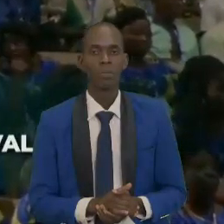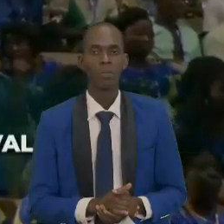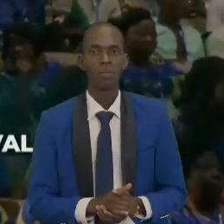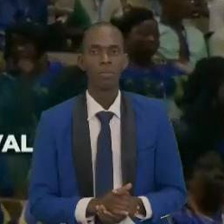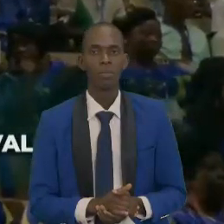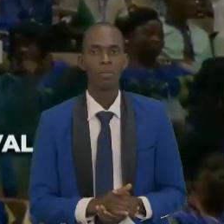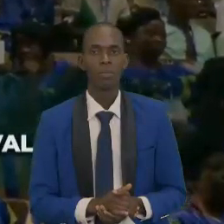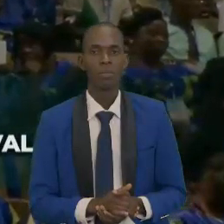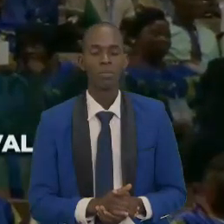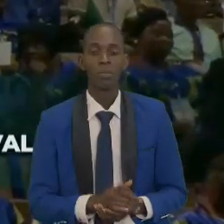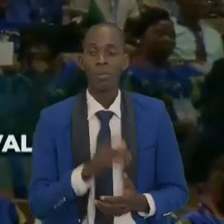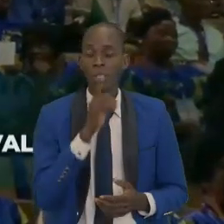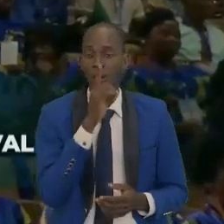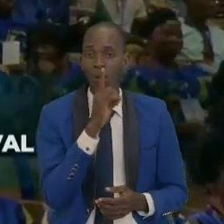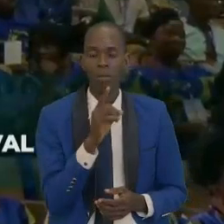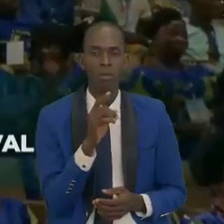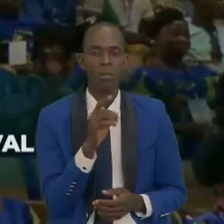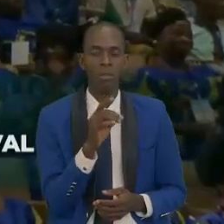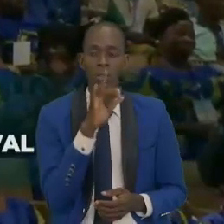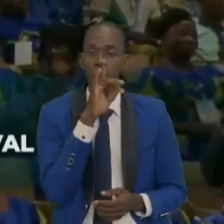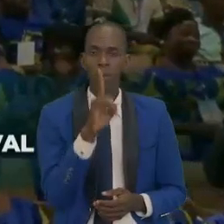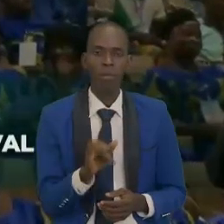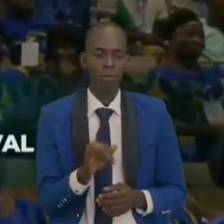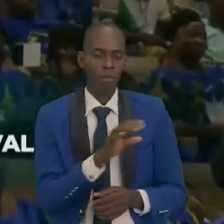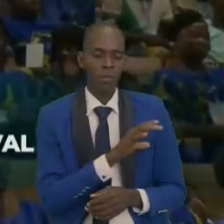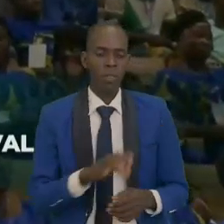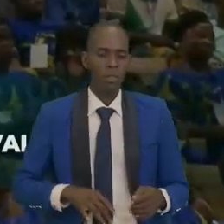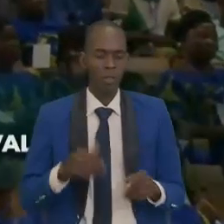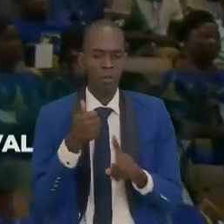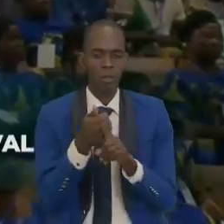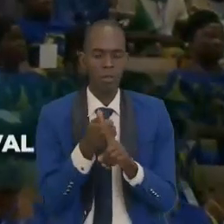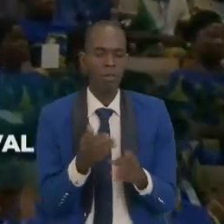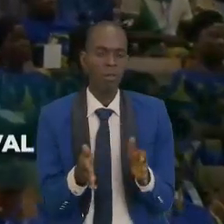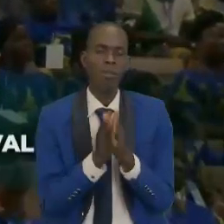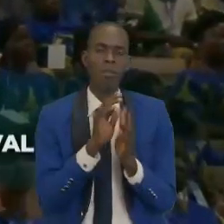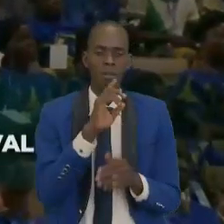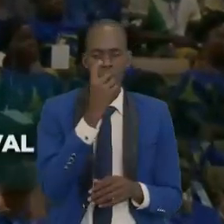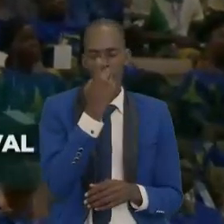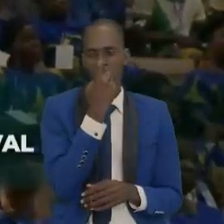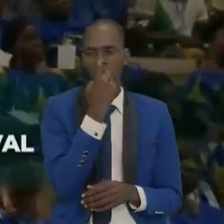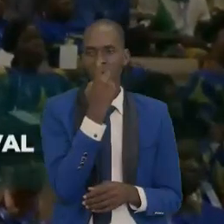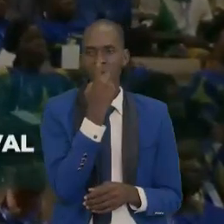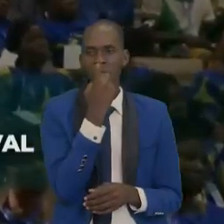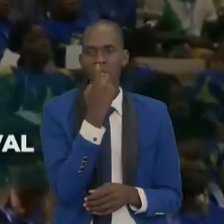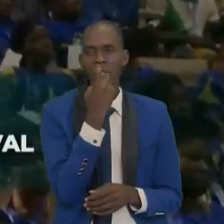actually Christ himself asked the question foreign